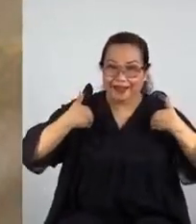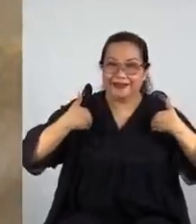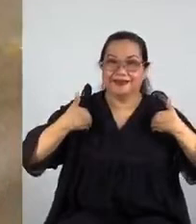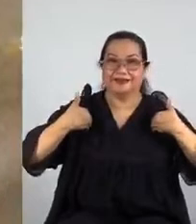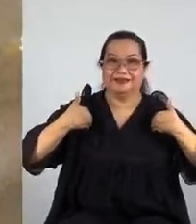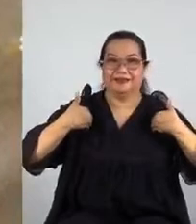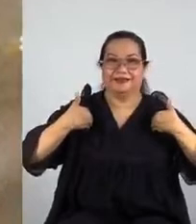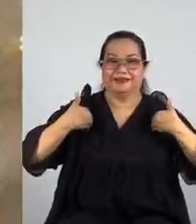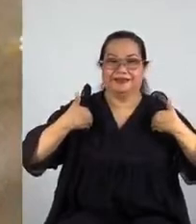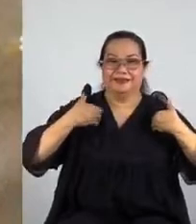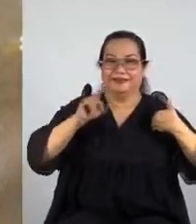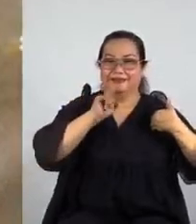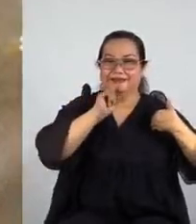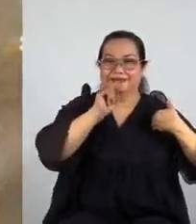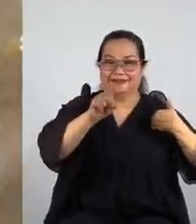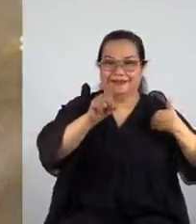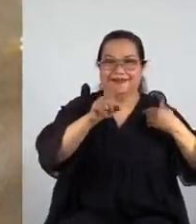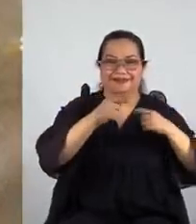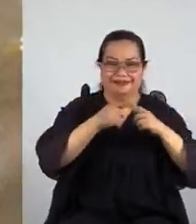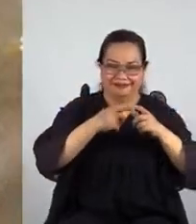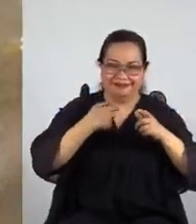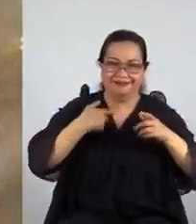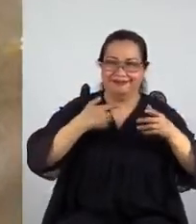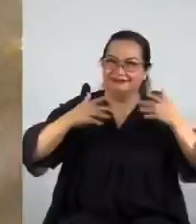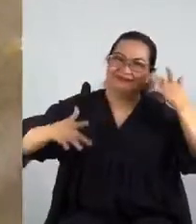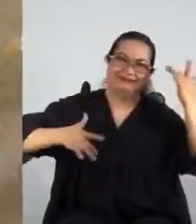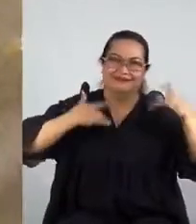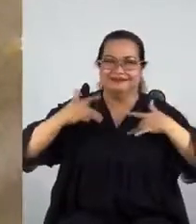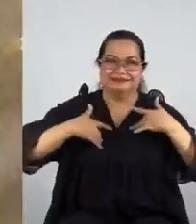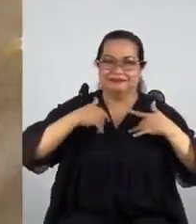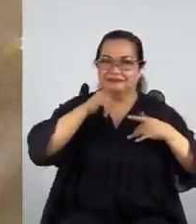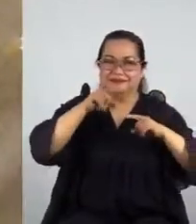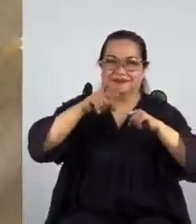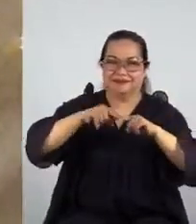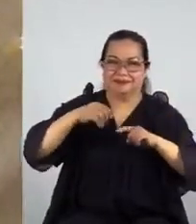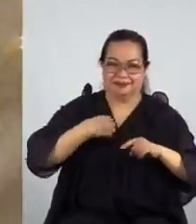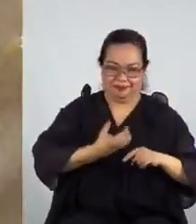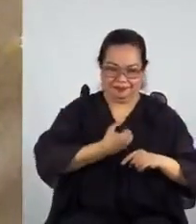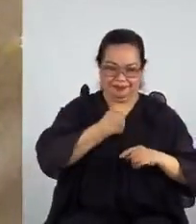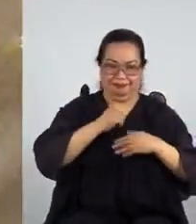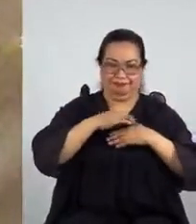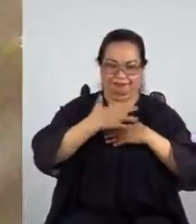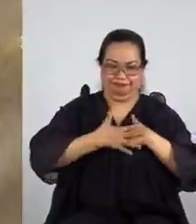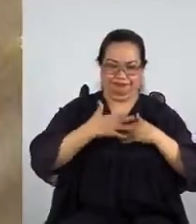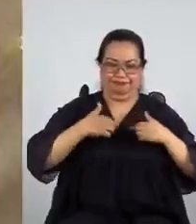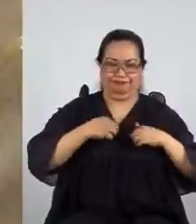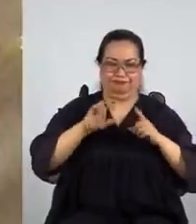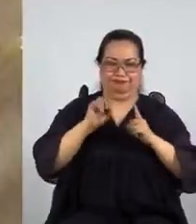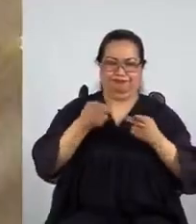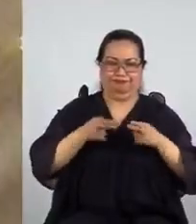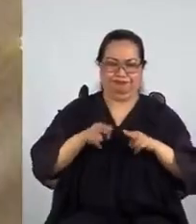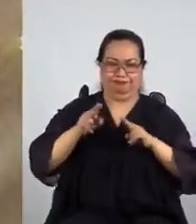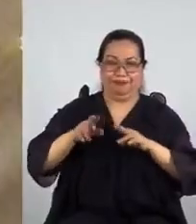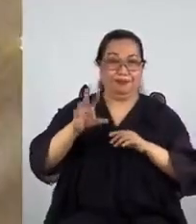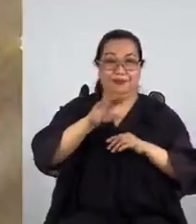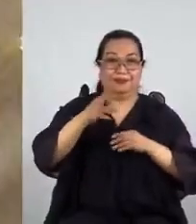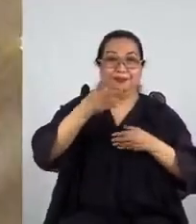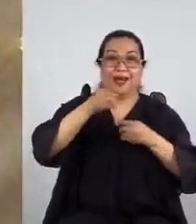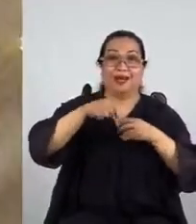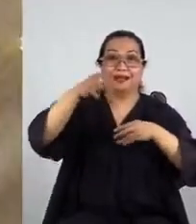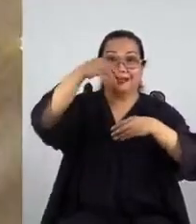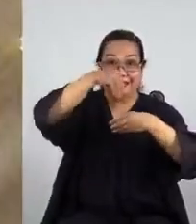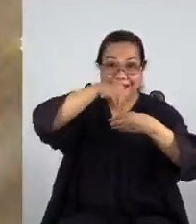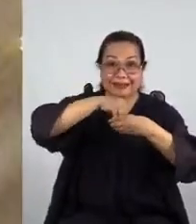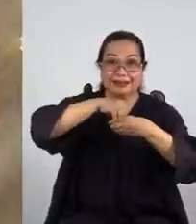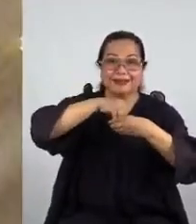It is a happiness that does not depend, joy is a happiness that does not depend on our external circumstances, but on the inner peace and